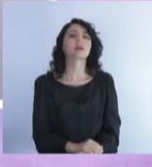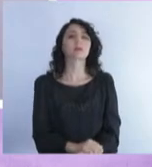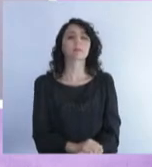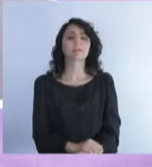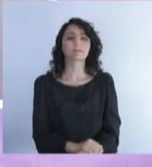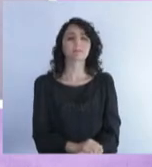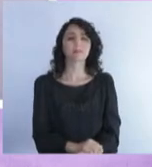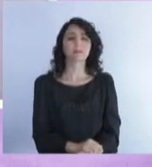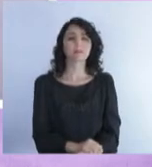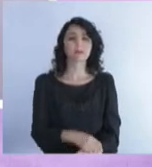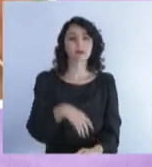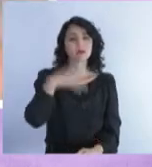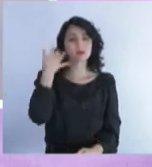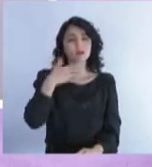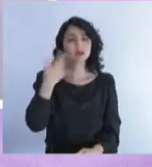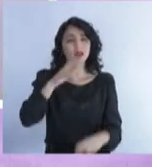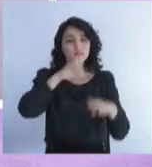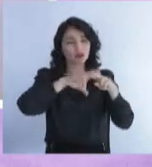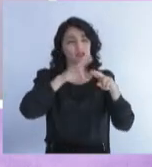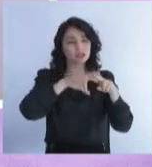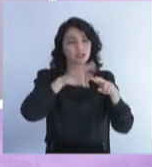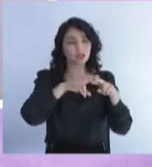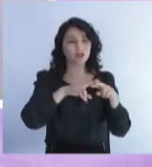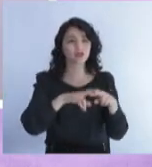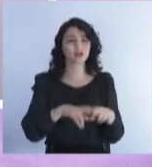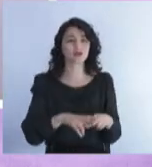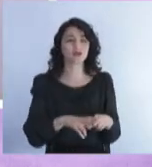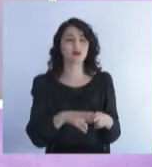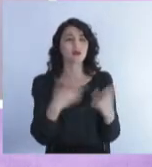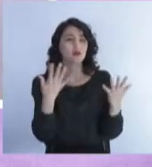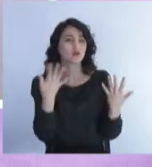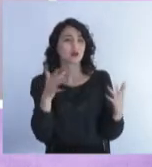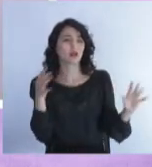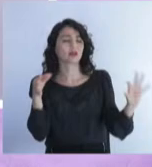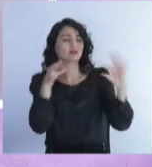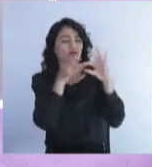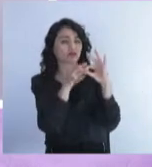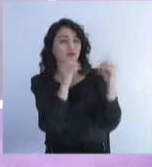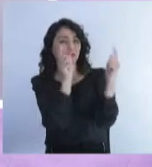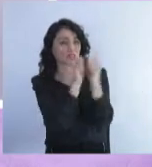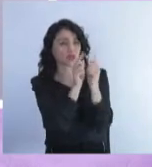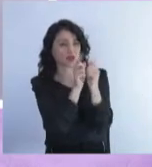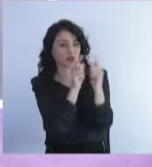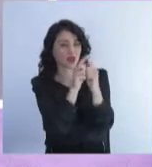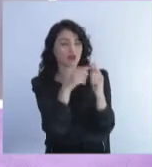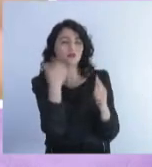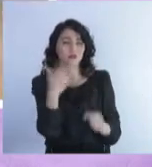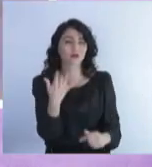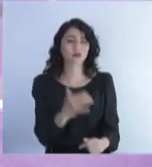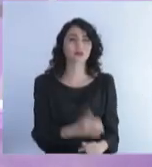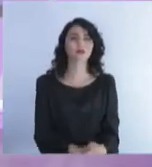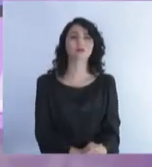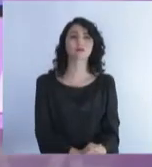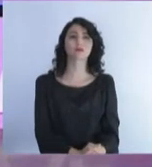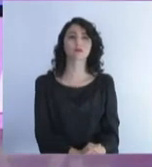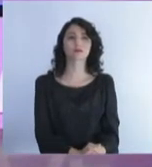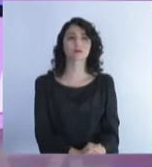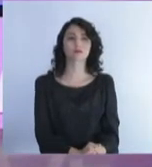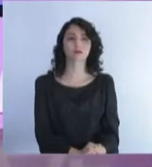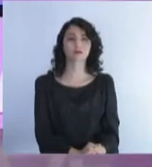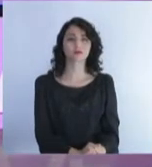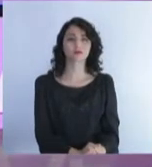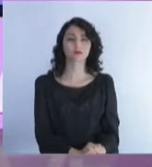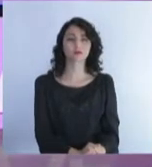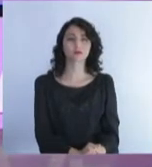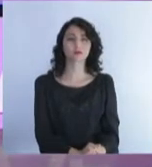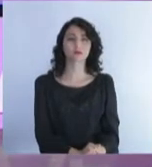more important in this situation of a vacuum, of a void, of personal connection.